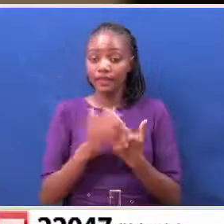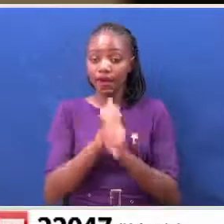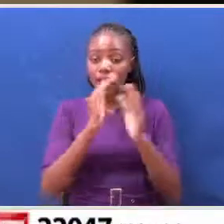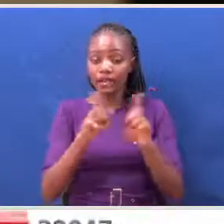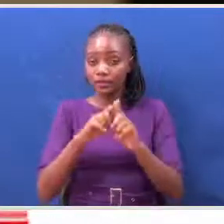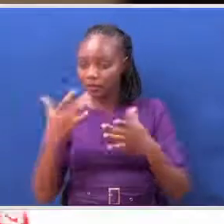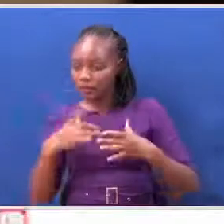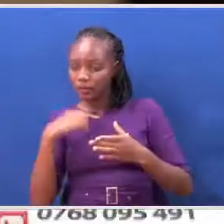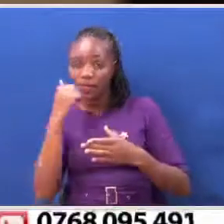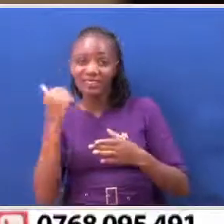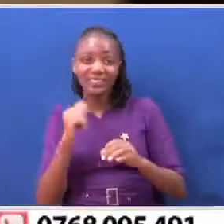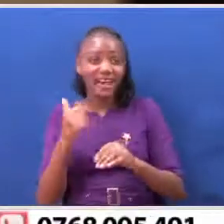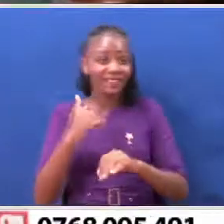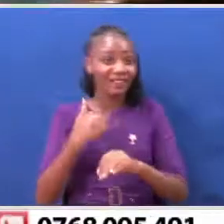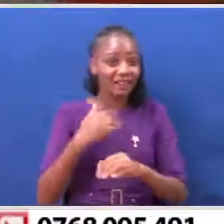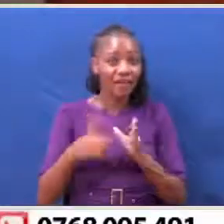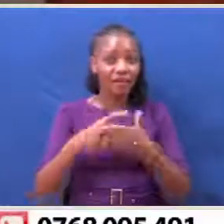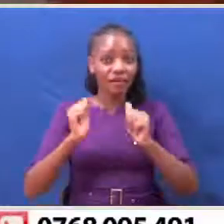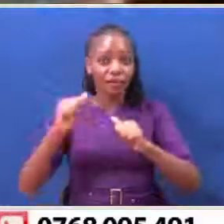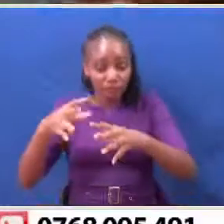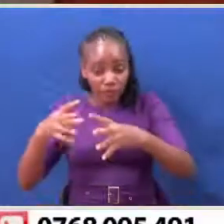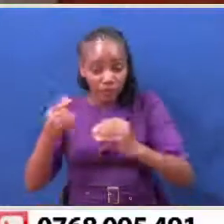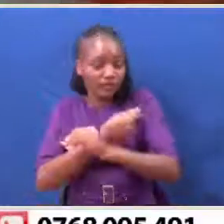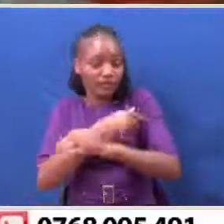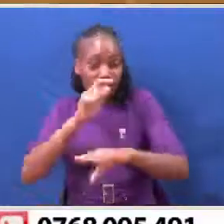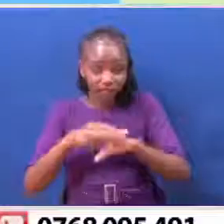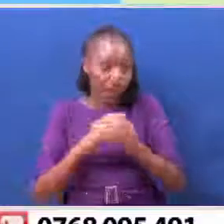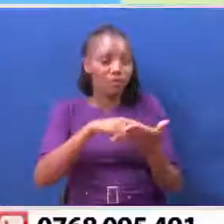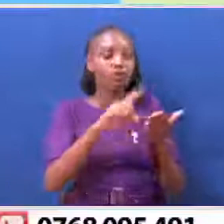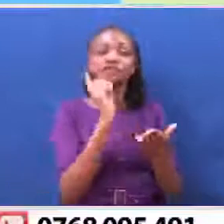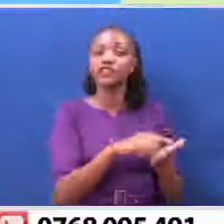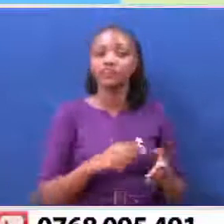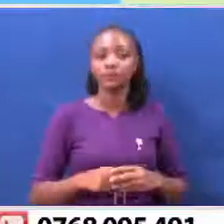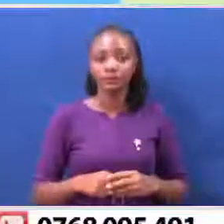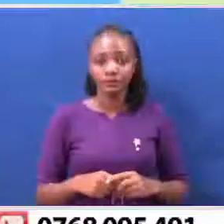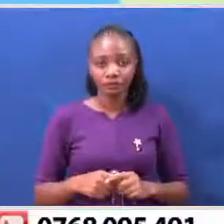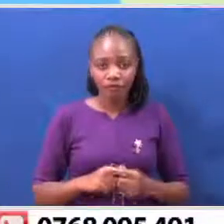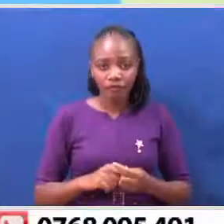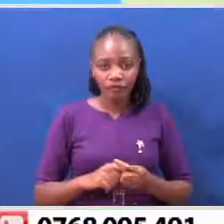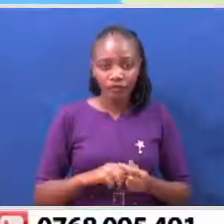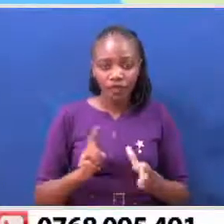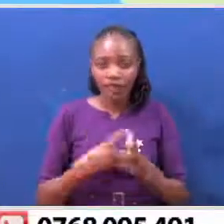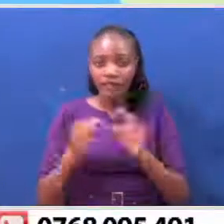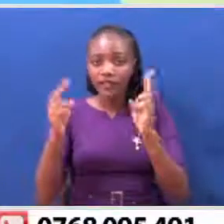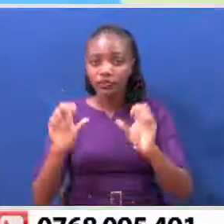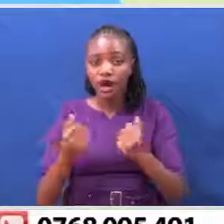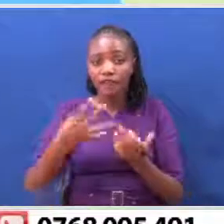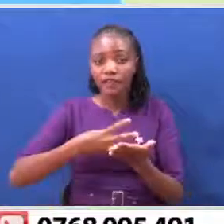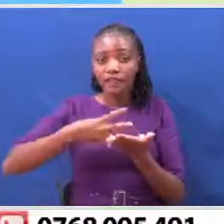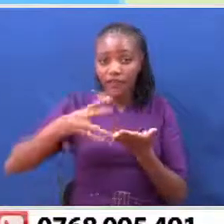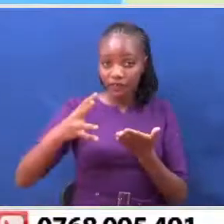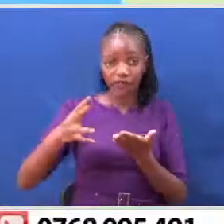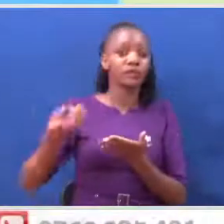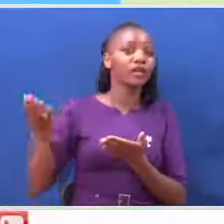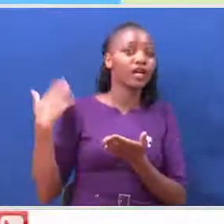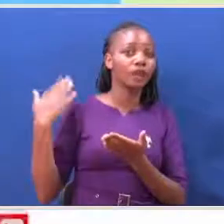conditions will be prioritized in the event the vaccine is approved. News that has come out in the last 4 weeks or so